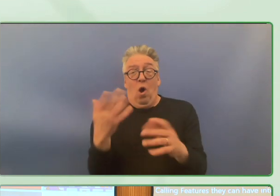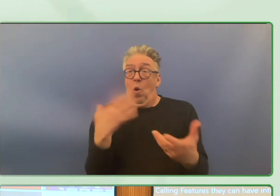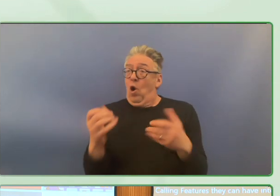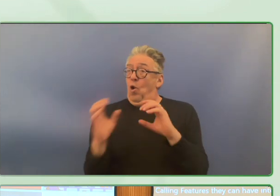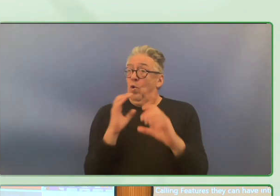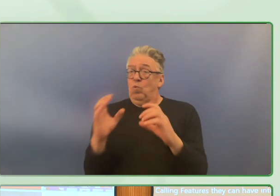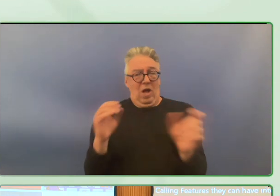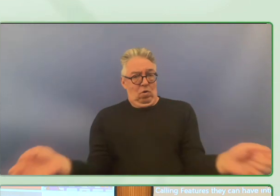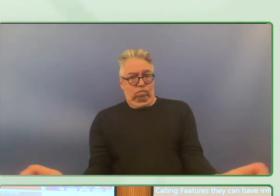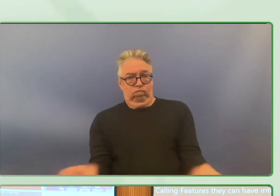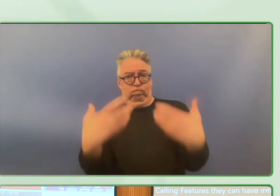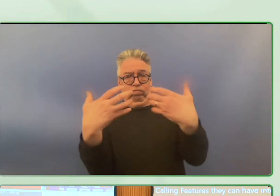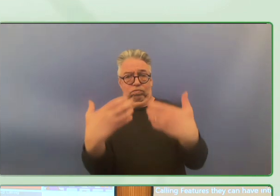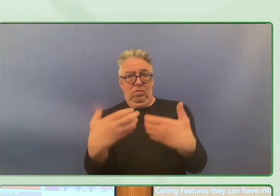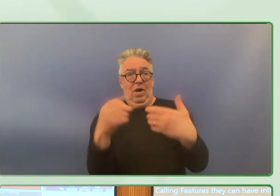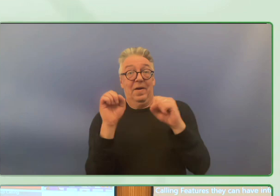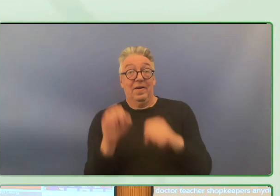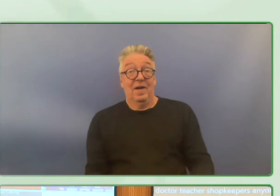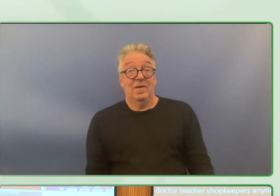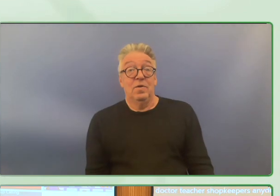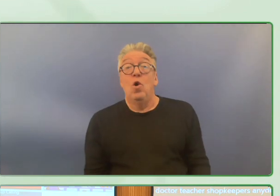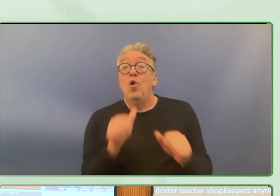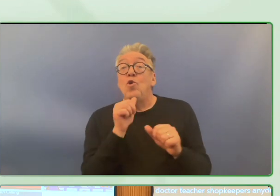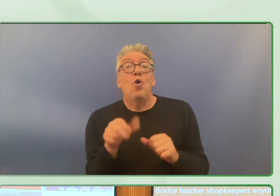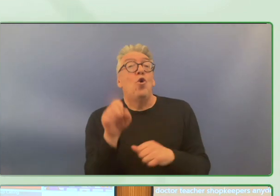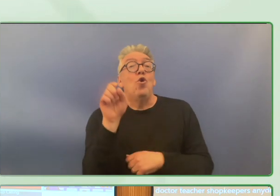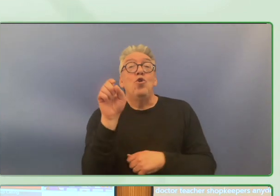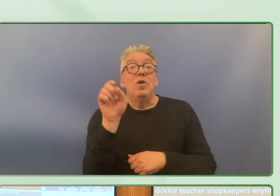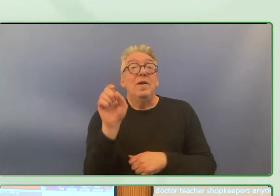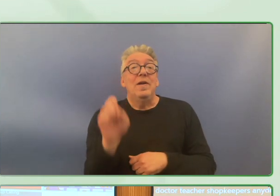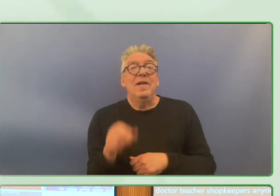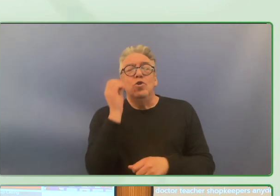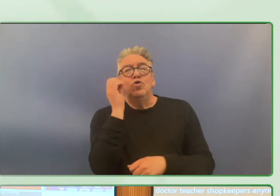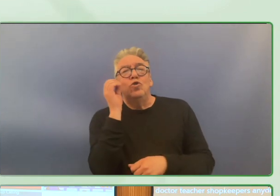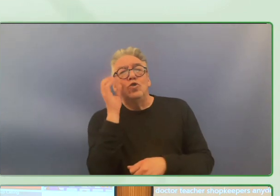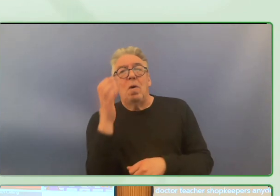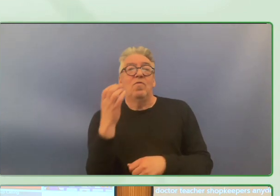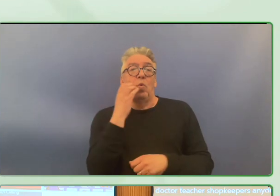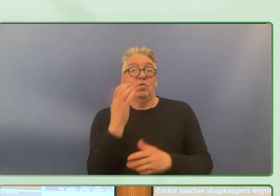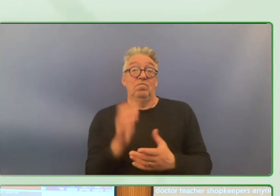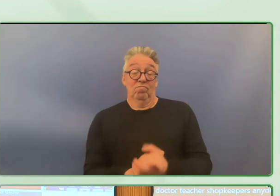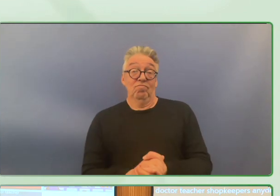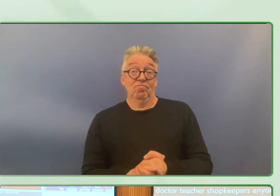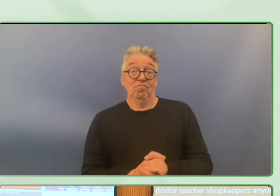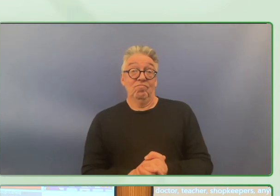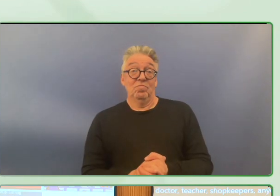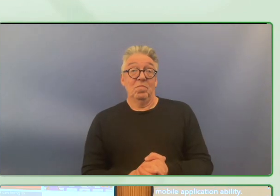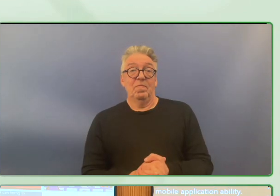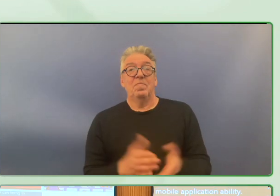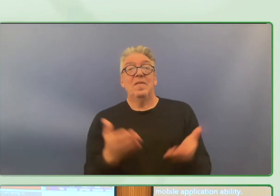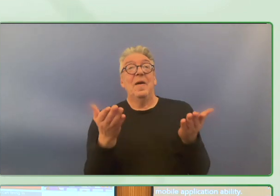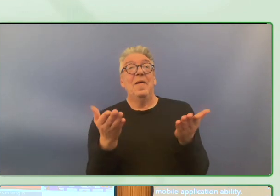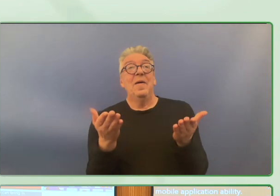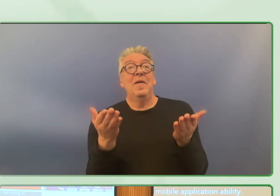in without the smartphone or mobile application ability with them. Now comes the real hero, which we